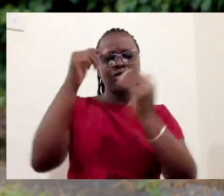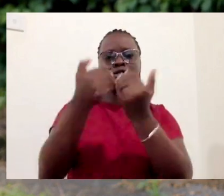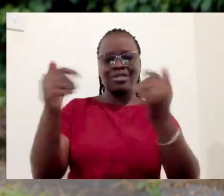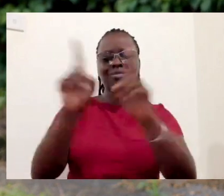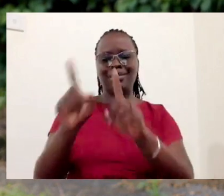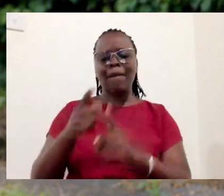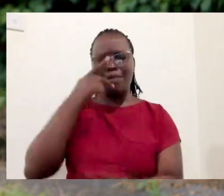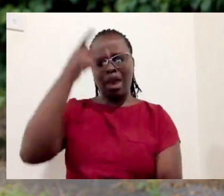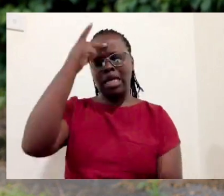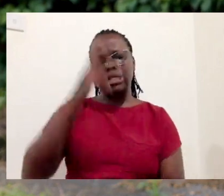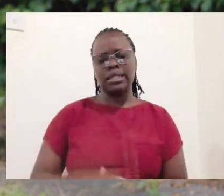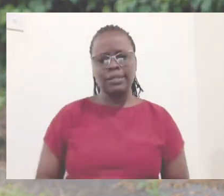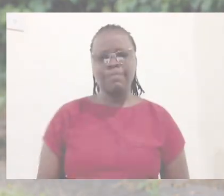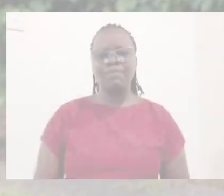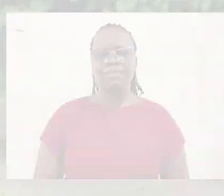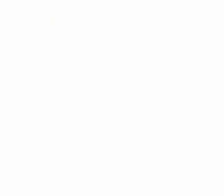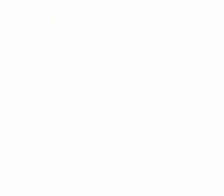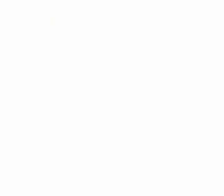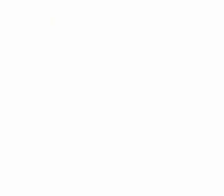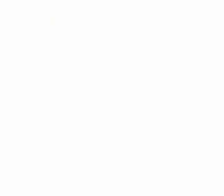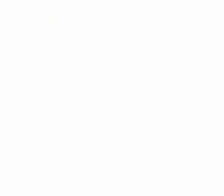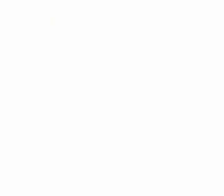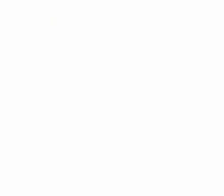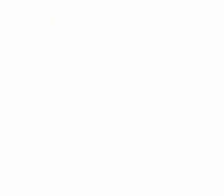especially effective for children under 5.